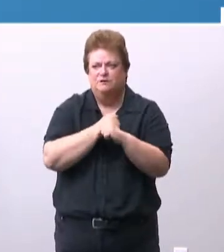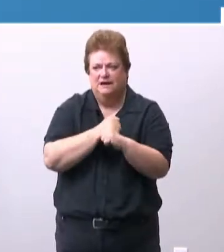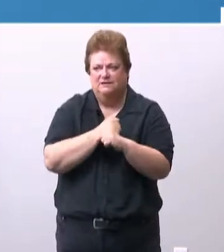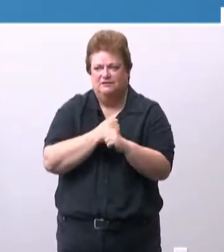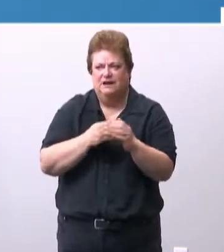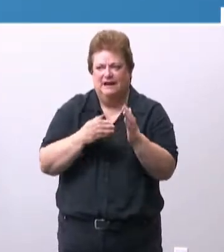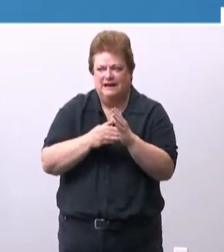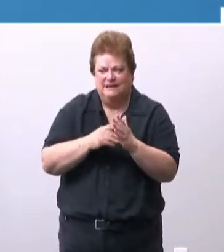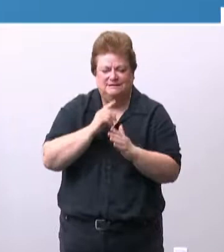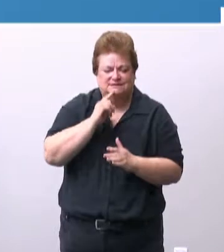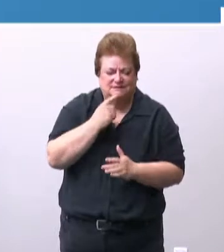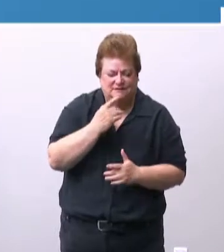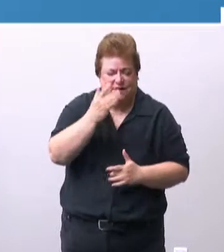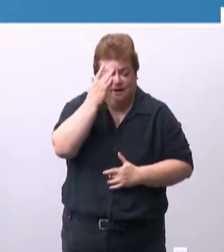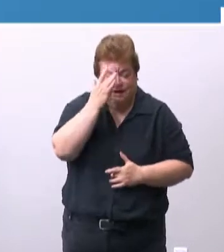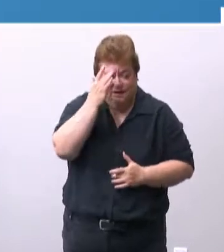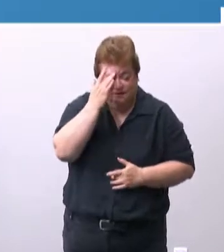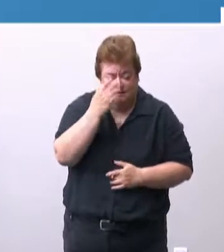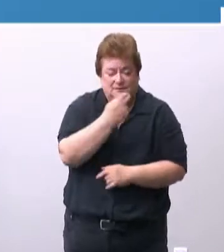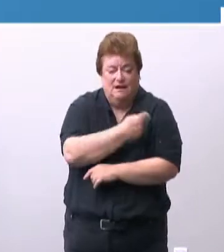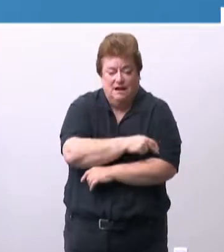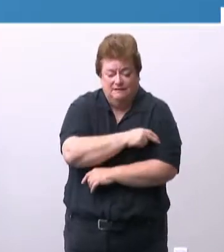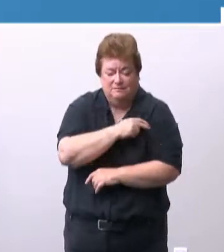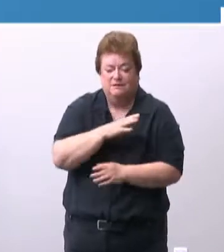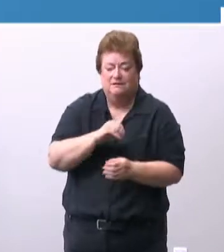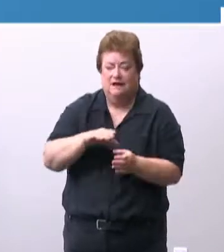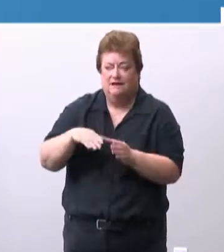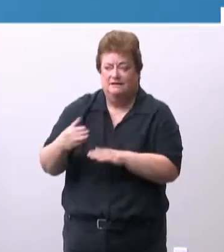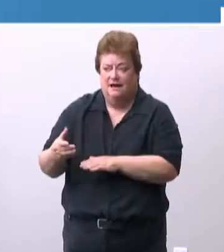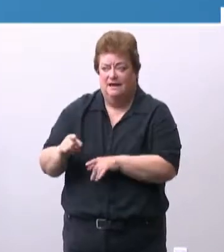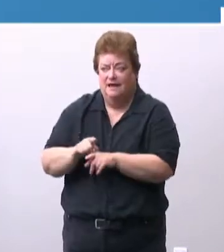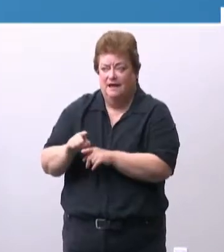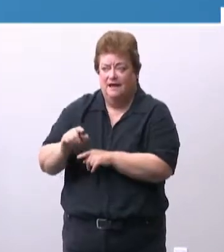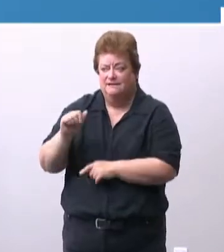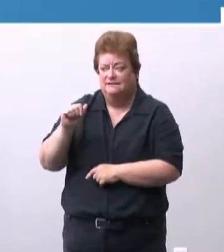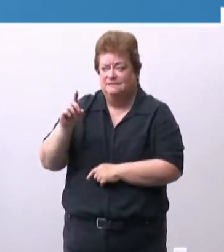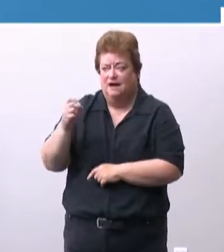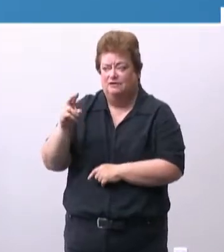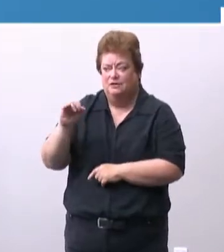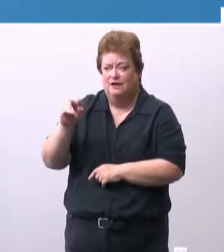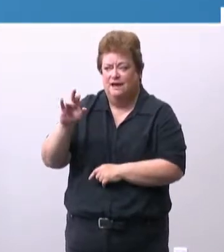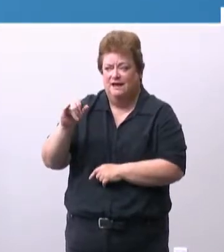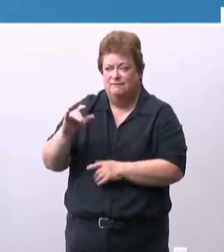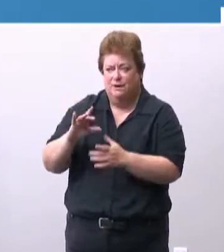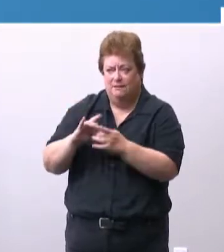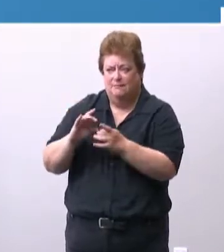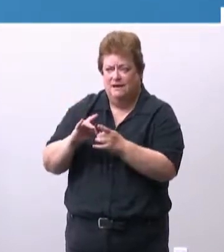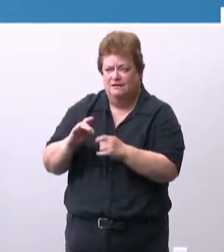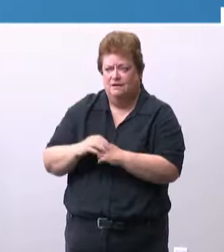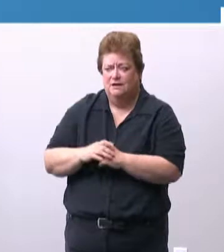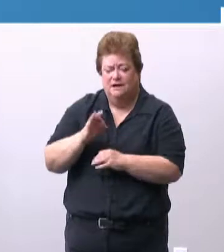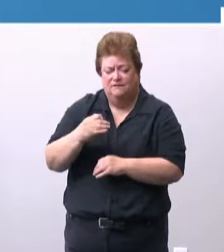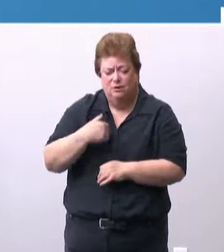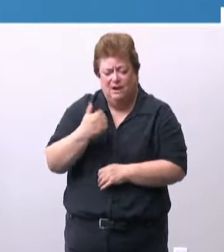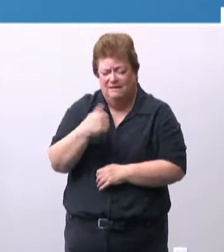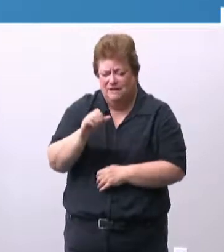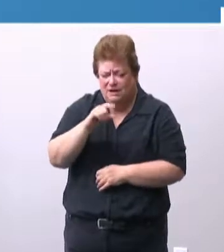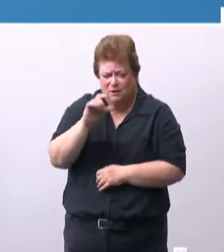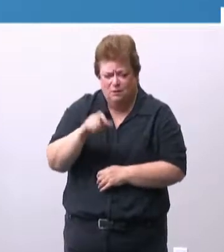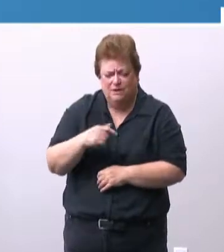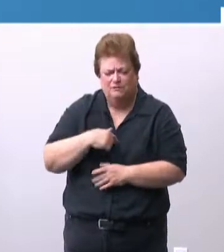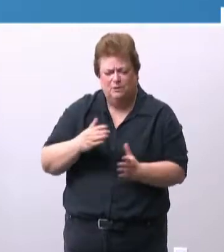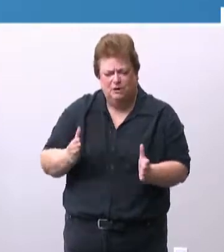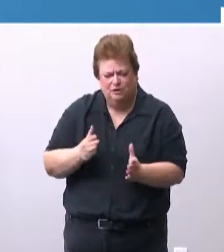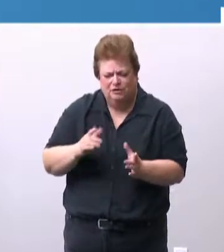severe illness, hospitalization, and death, as Dr. Avery mentioned. If you have questions about the vaccine, we urge you to